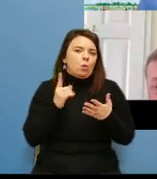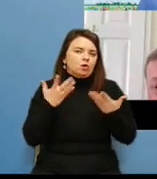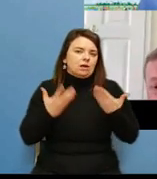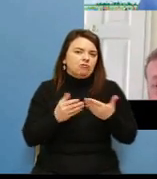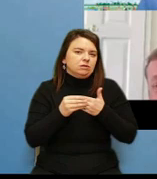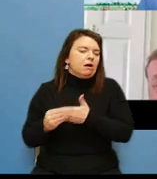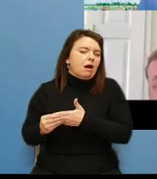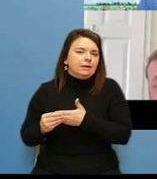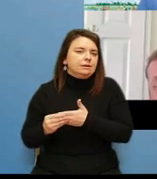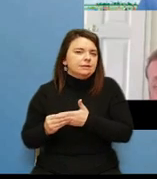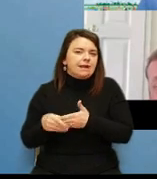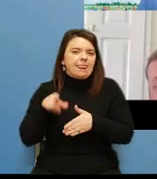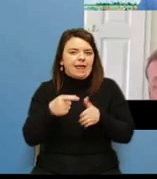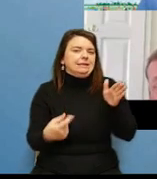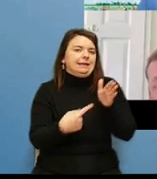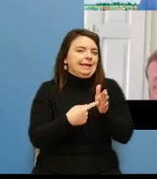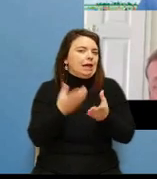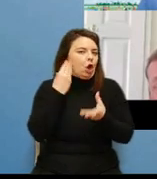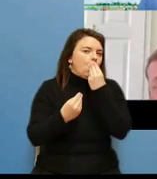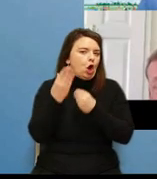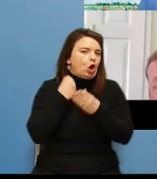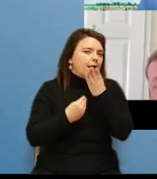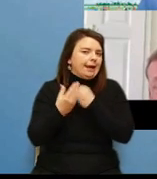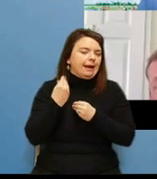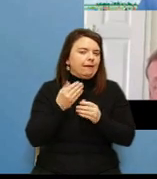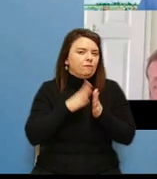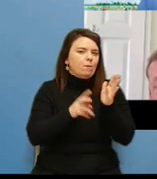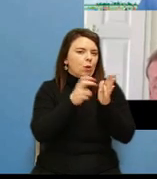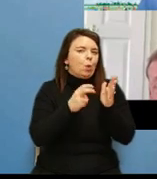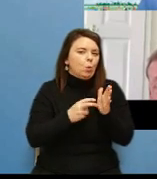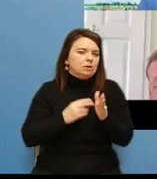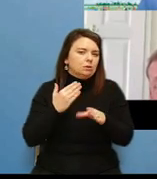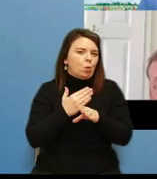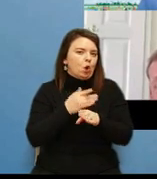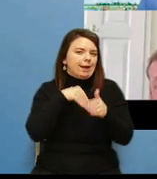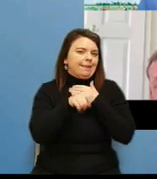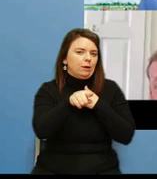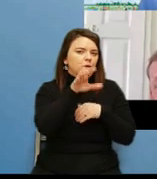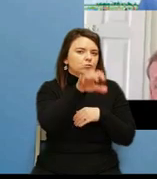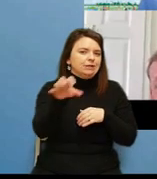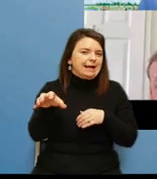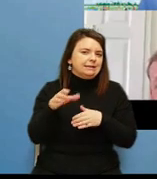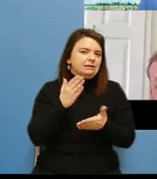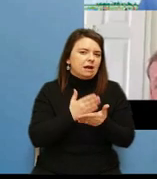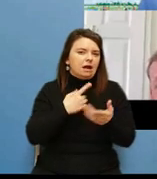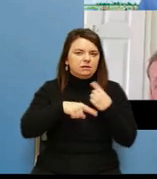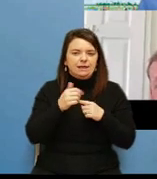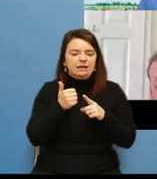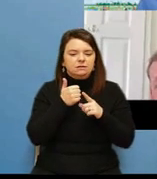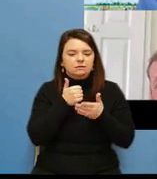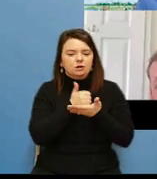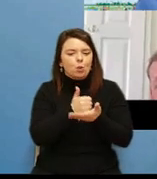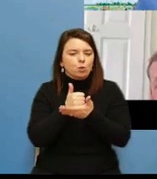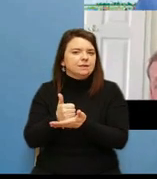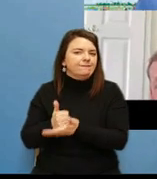just some refresher on what is current guidance, I think was the key learning from doing audit work in those practices, and